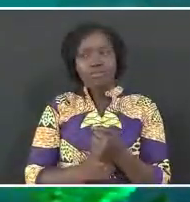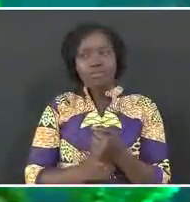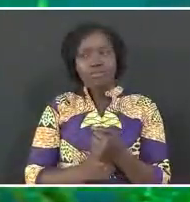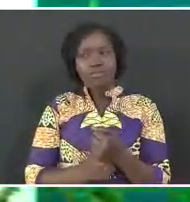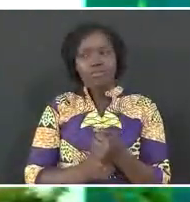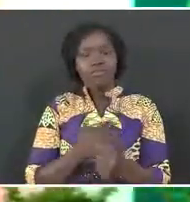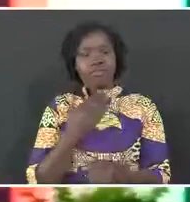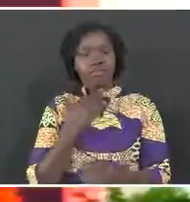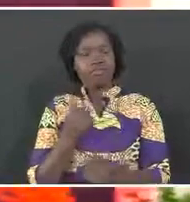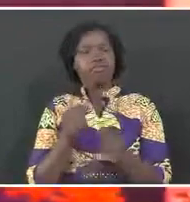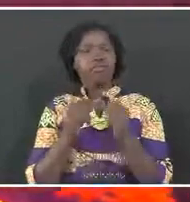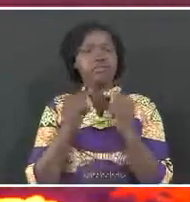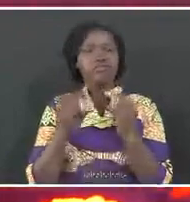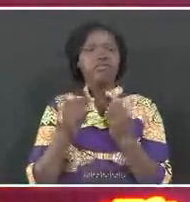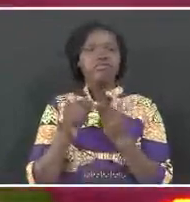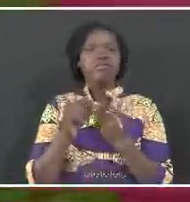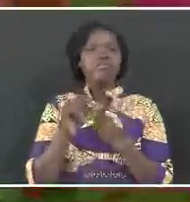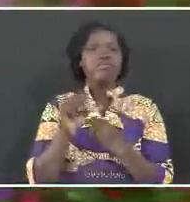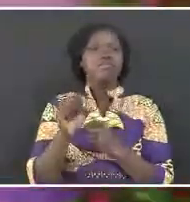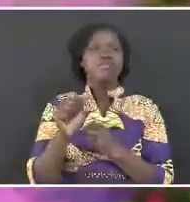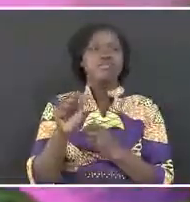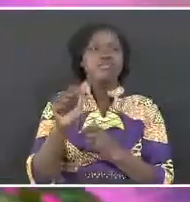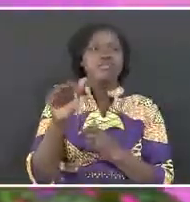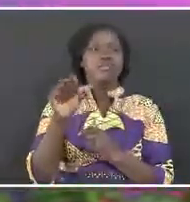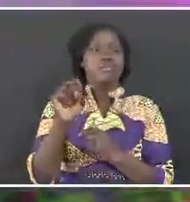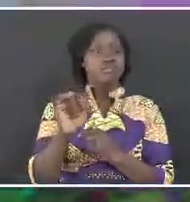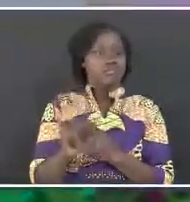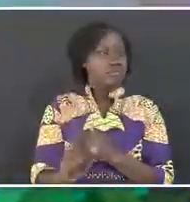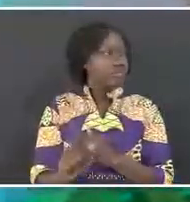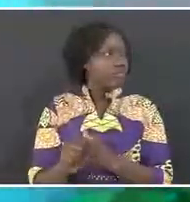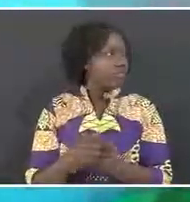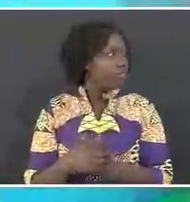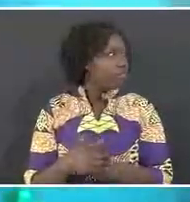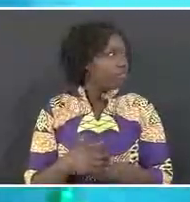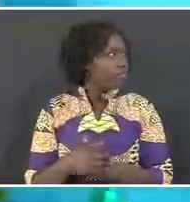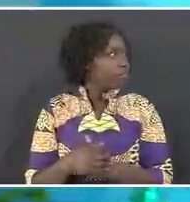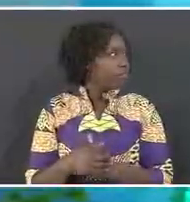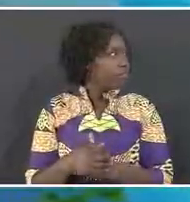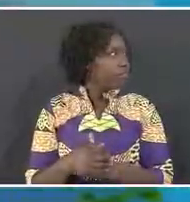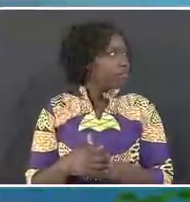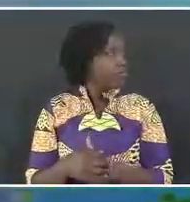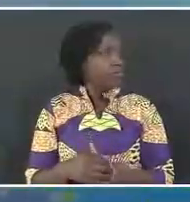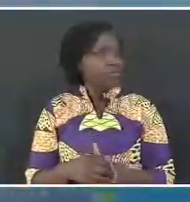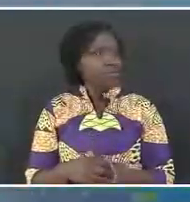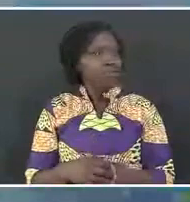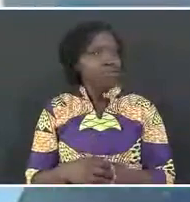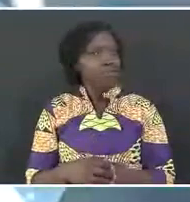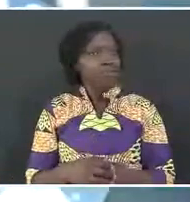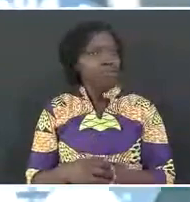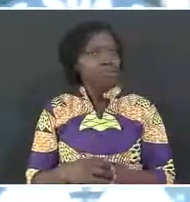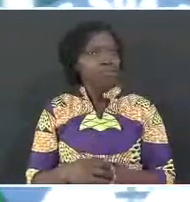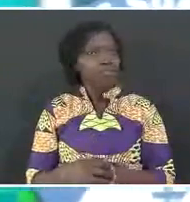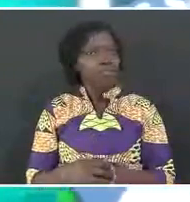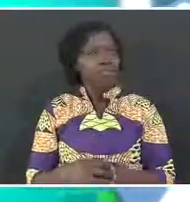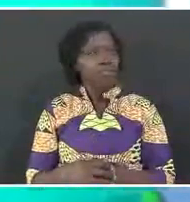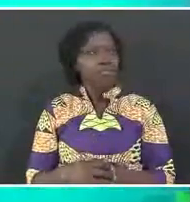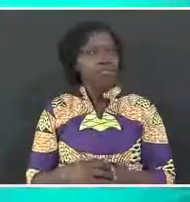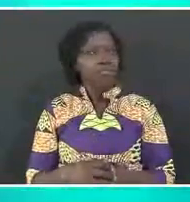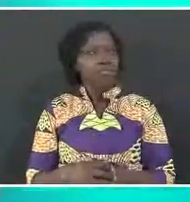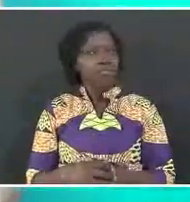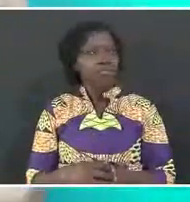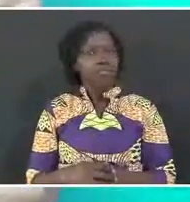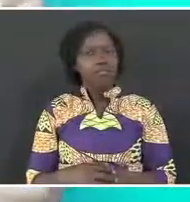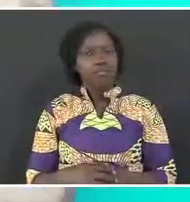I would like Pastor Salash and Pastor Pascal to stand up. Pastor Salash and Pascal, stand up.